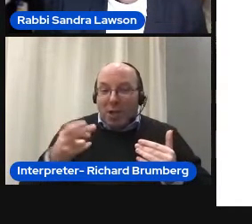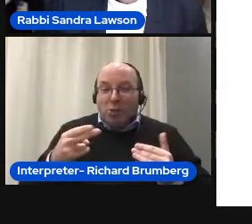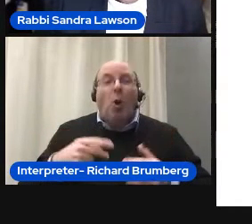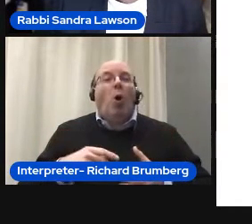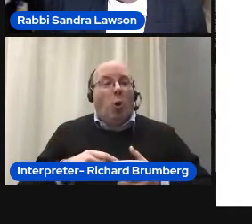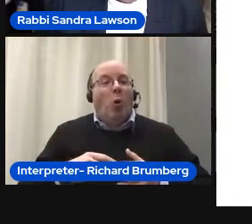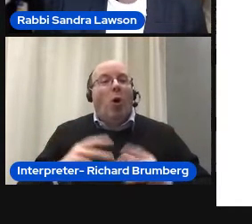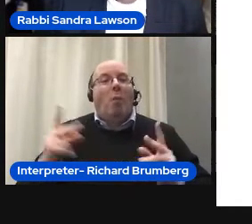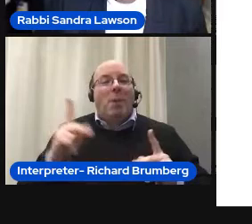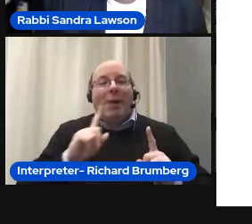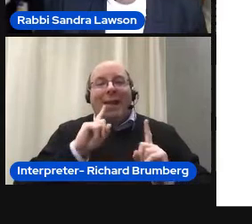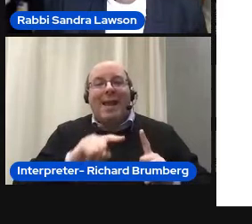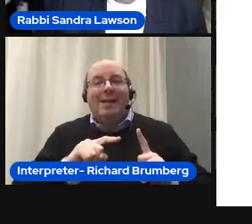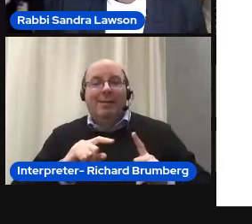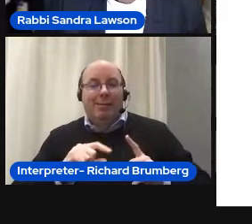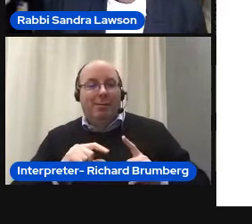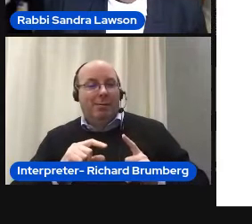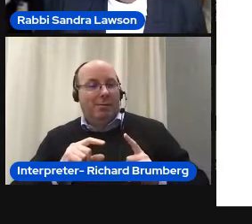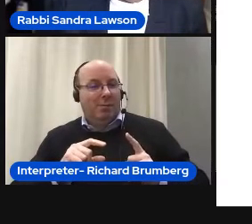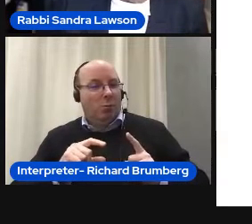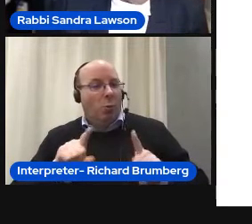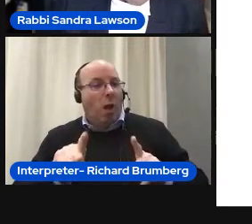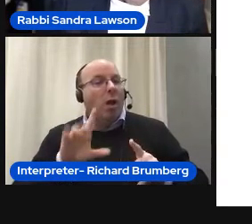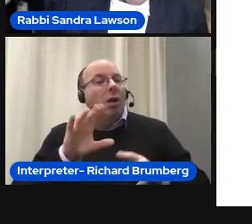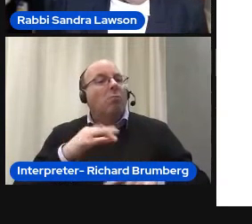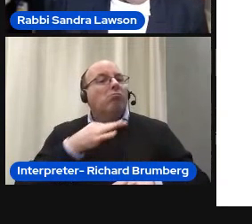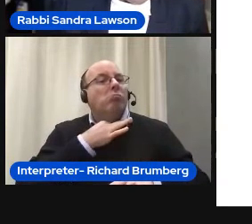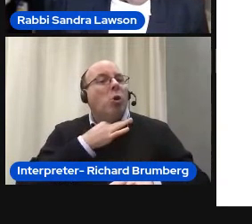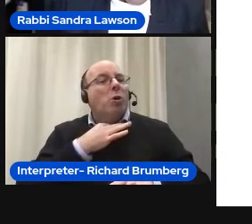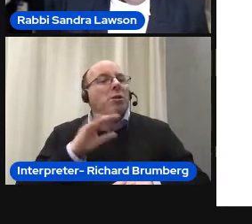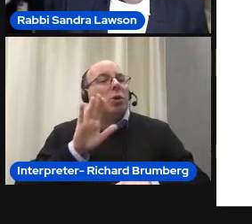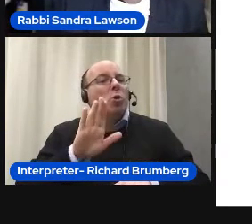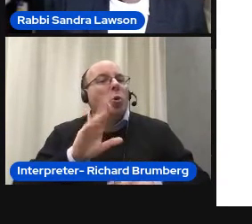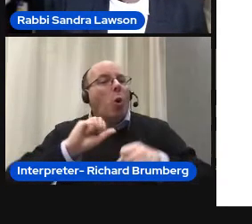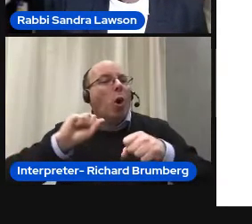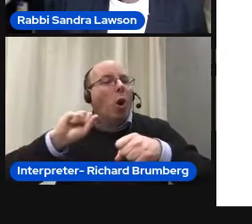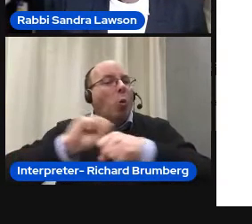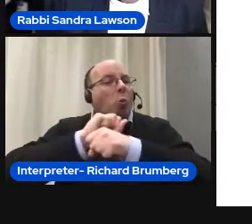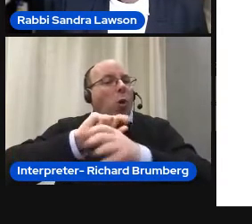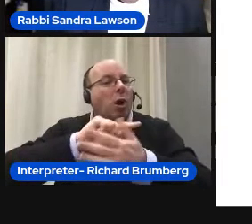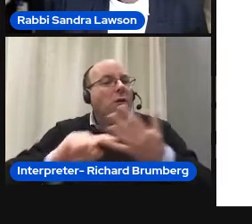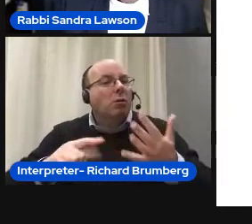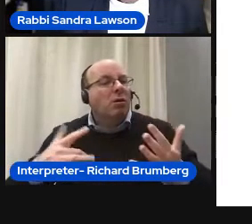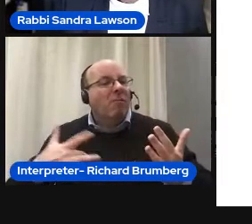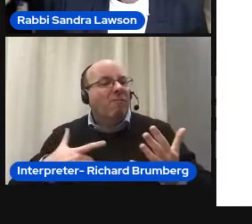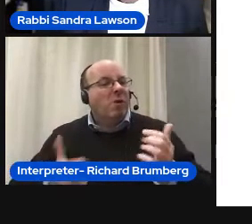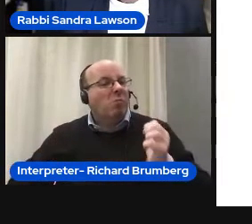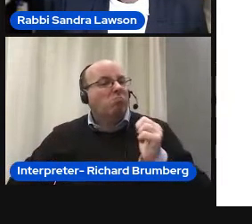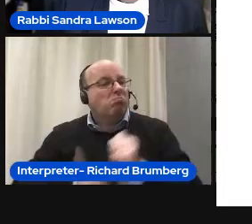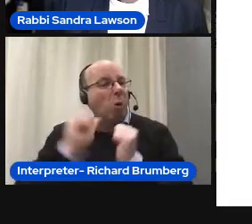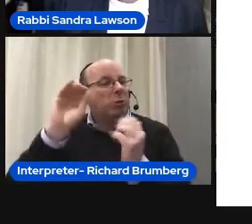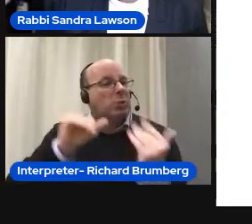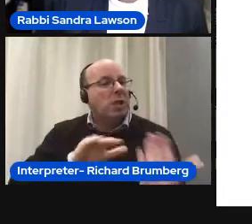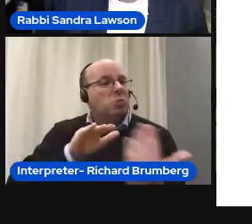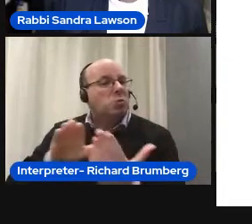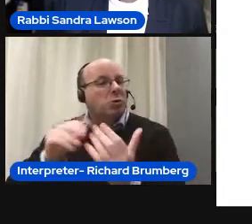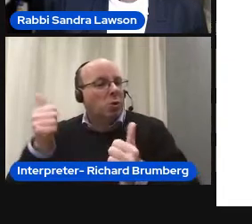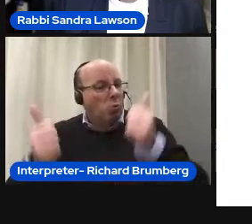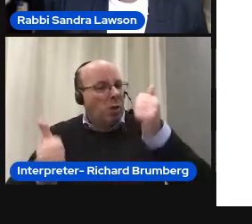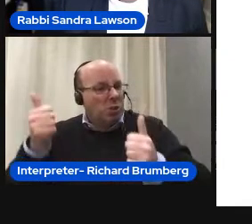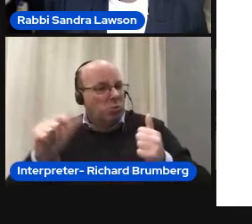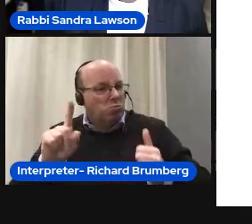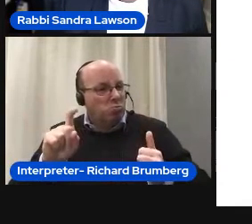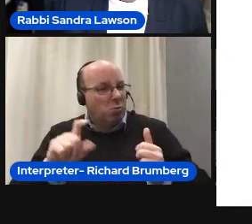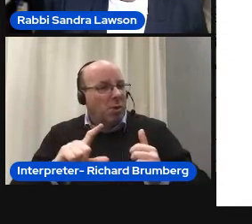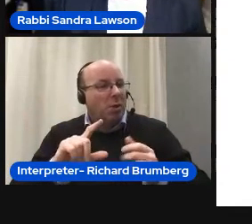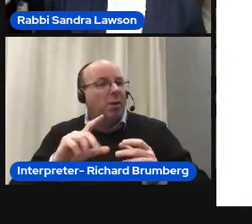As people are responding, giving them a little bit of time, in the work that you've been doing, what do you feel like you've been addressing a great deal of out in the